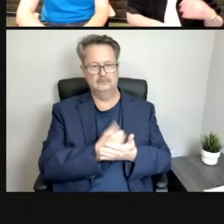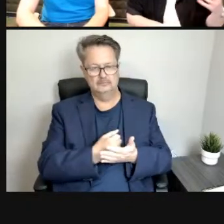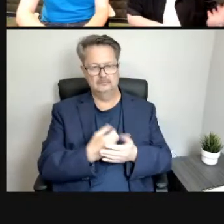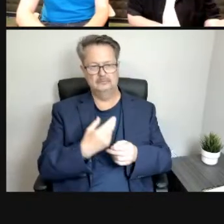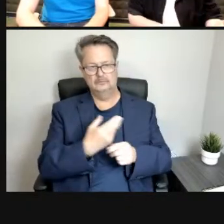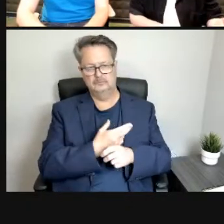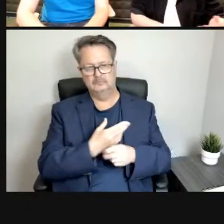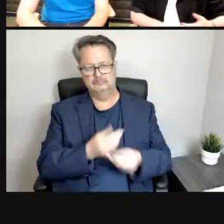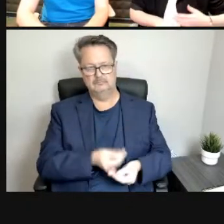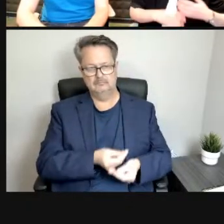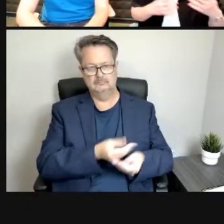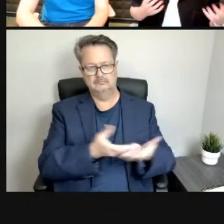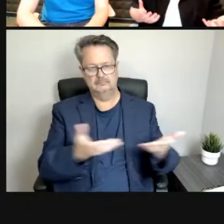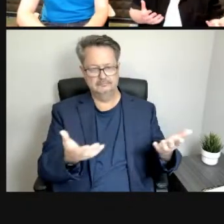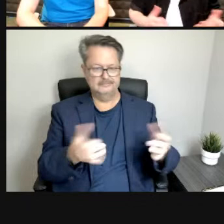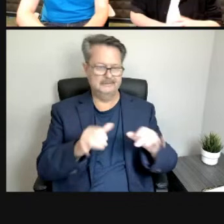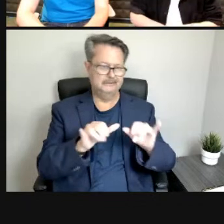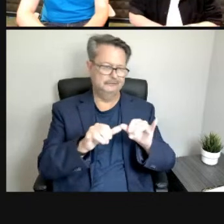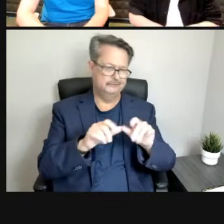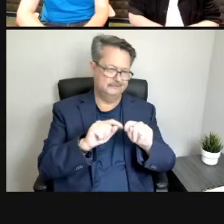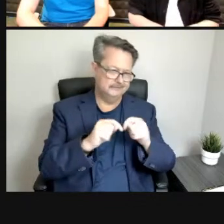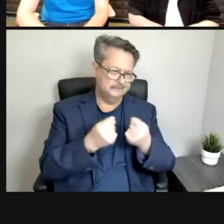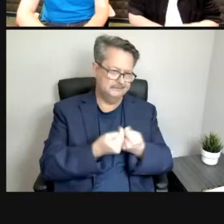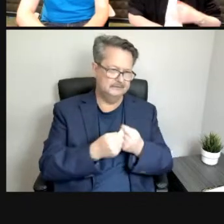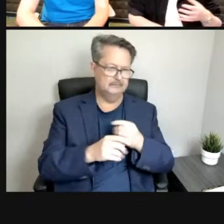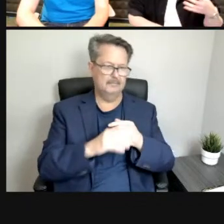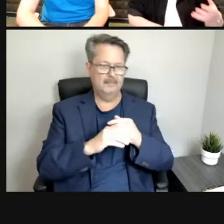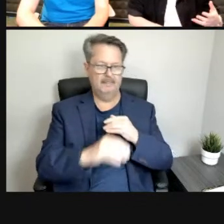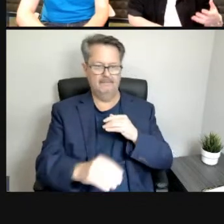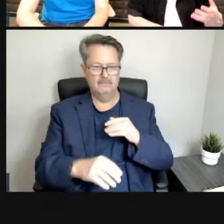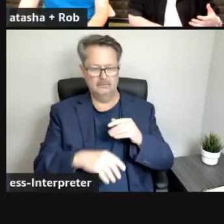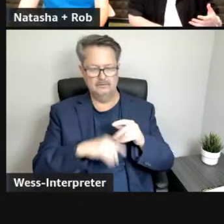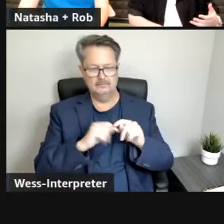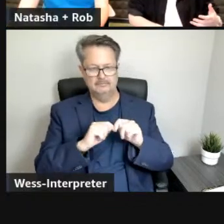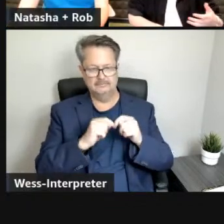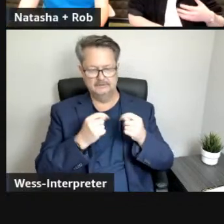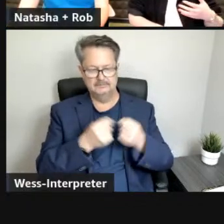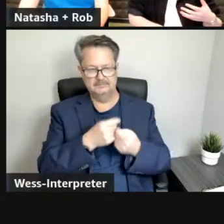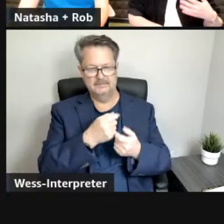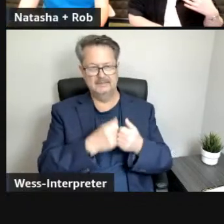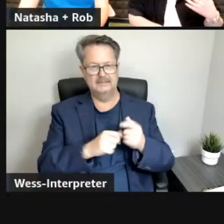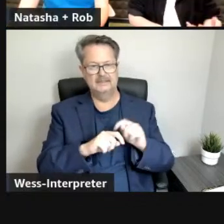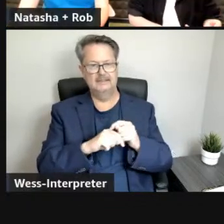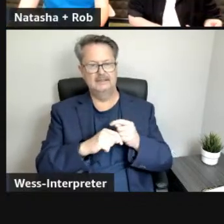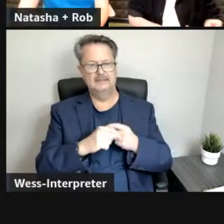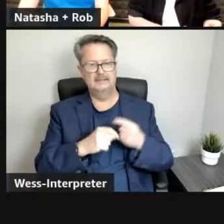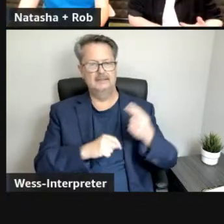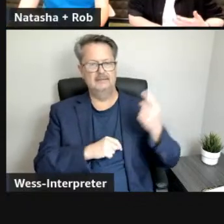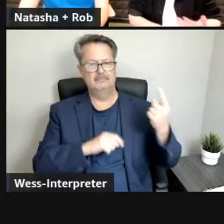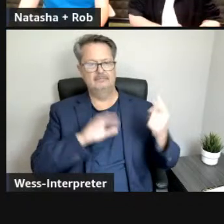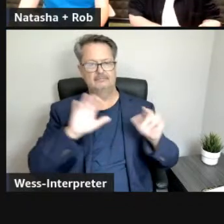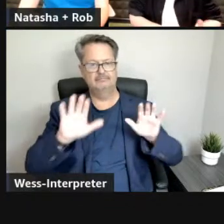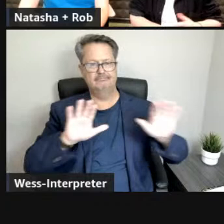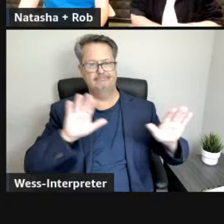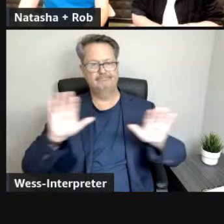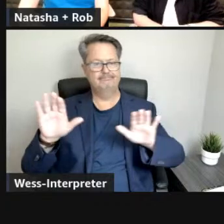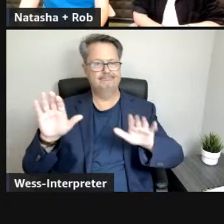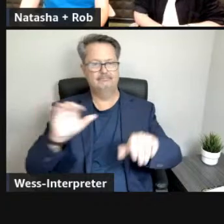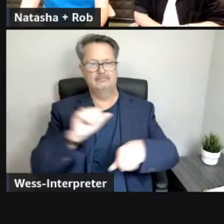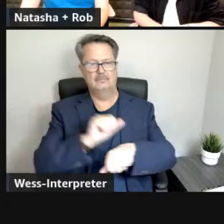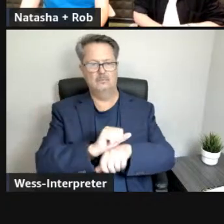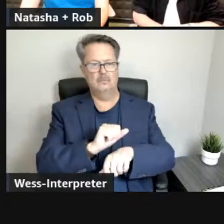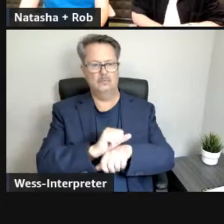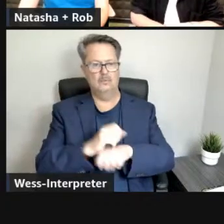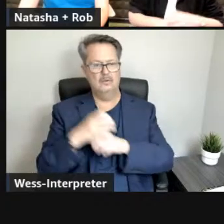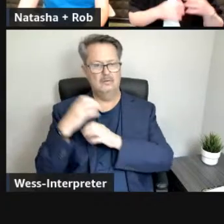could be different engineering teams, a platform team, and each of those teams are going to come with their own workload needs and requirements.